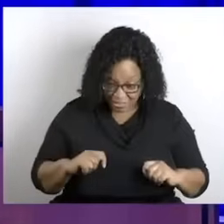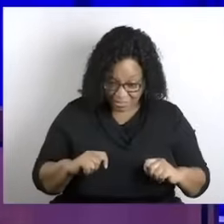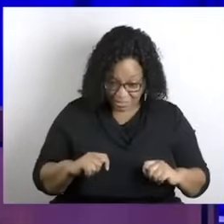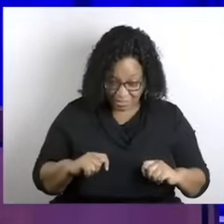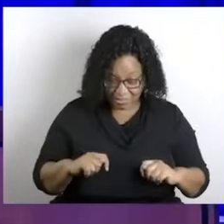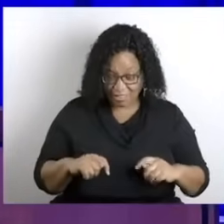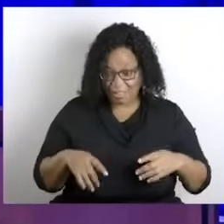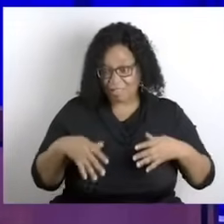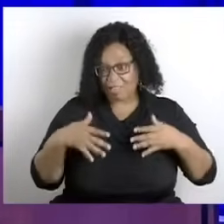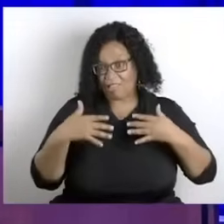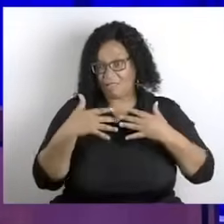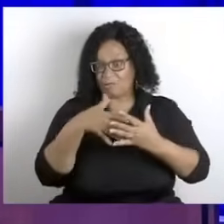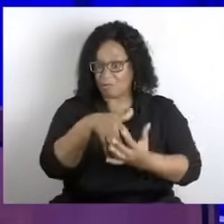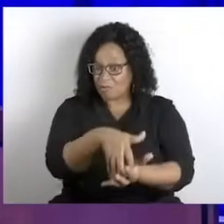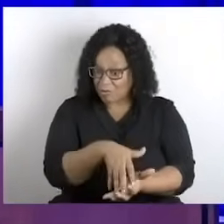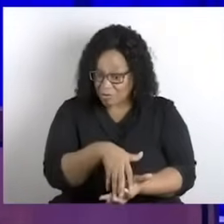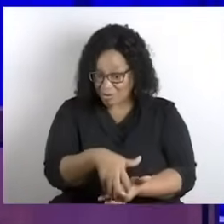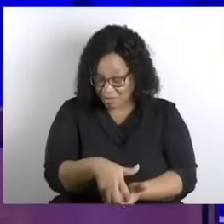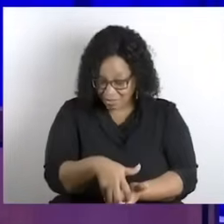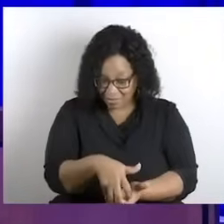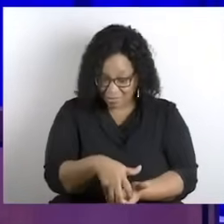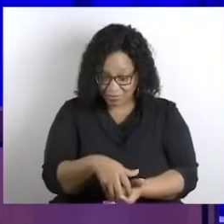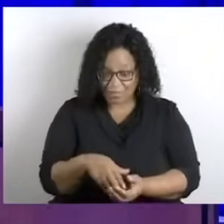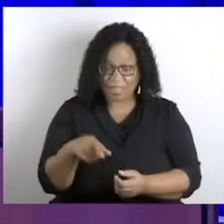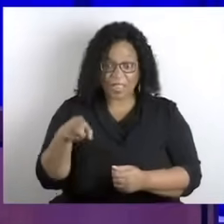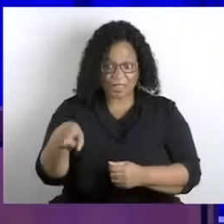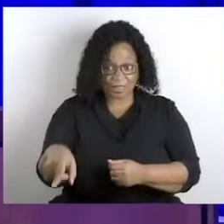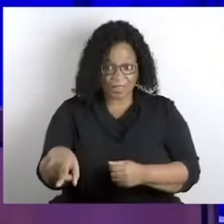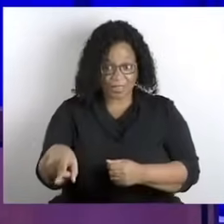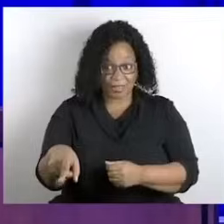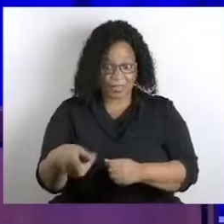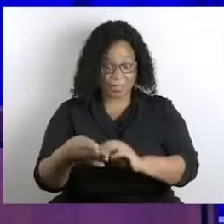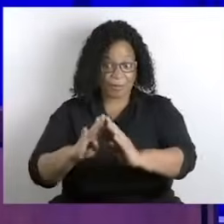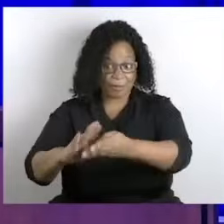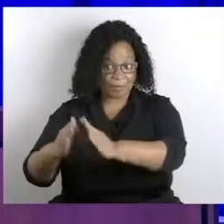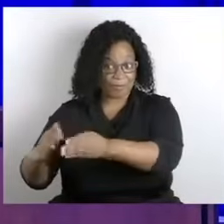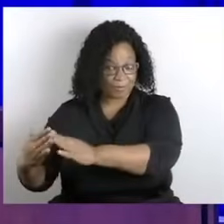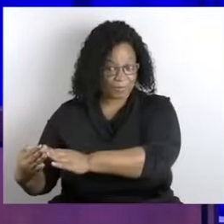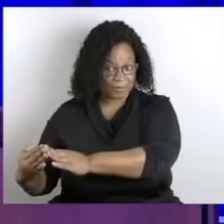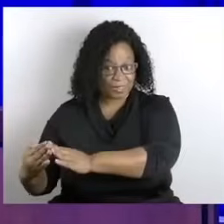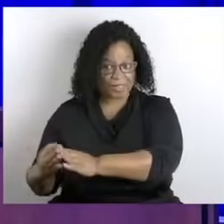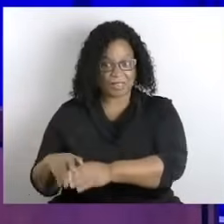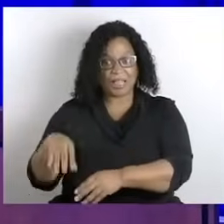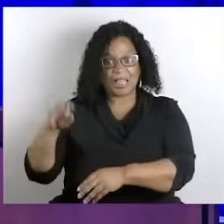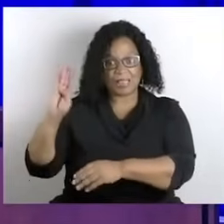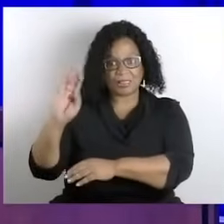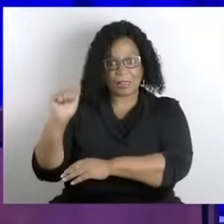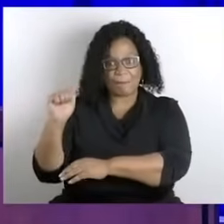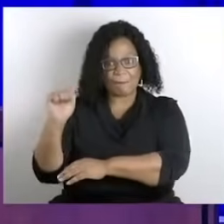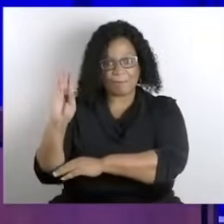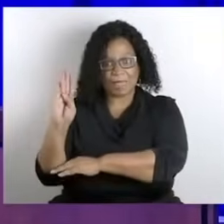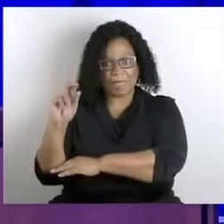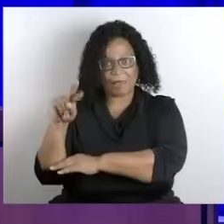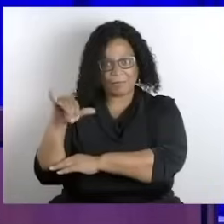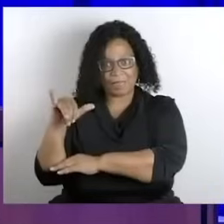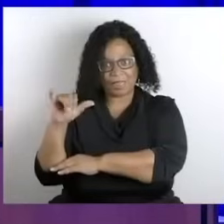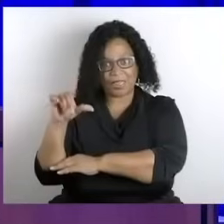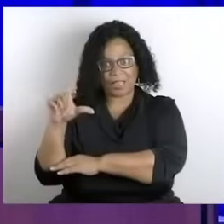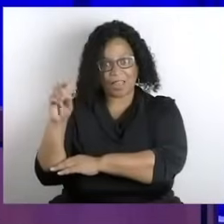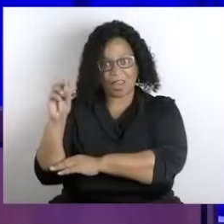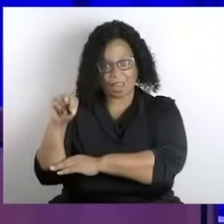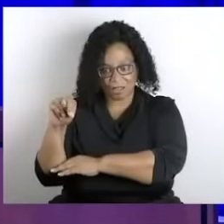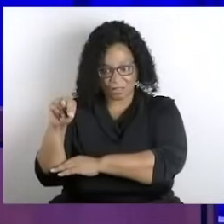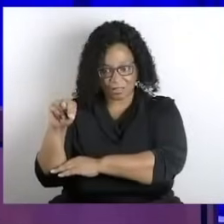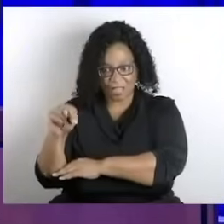by their life situation. They're in Babylon. That's not the place where they want to be. They're away from where they want to be.